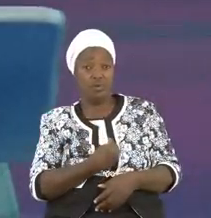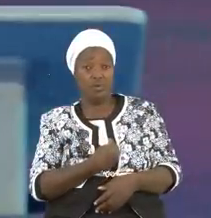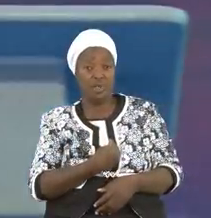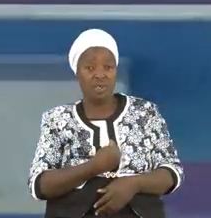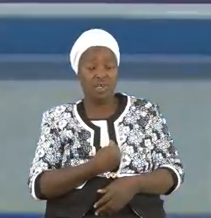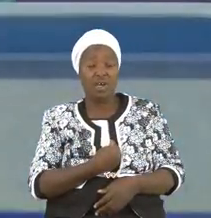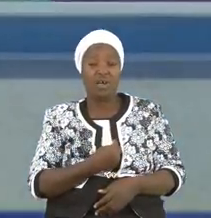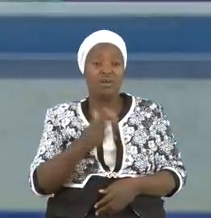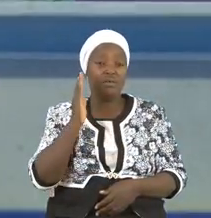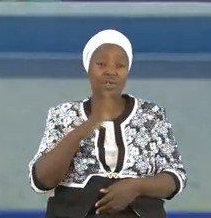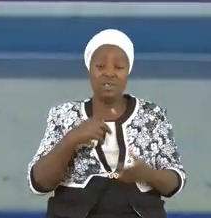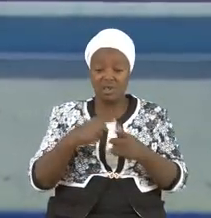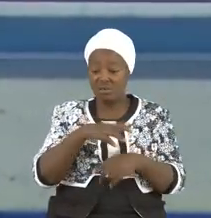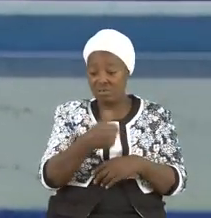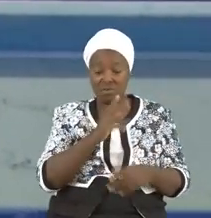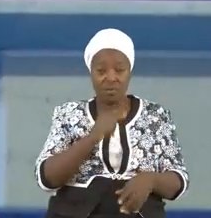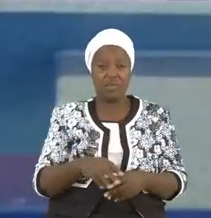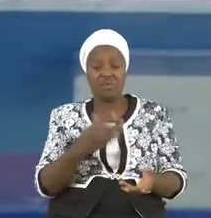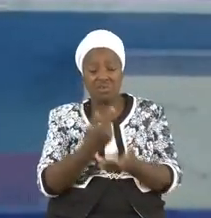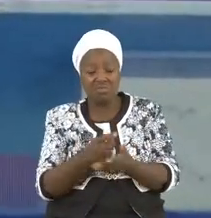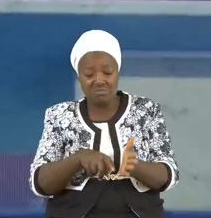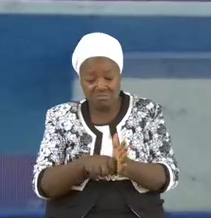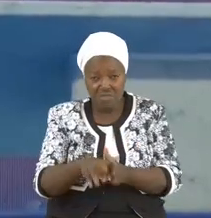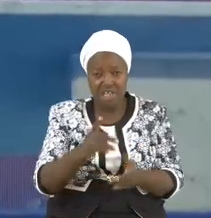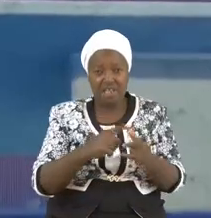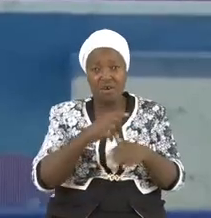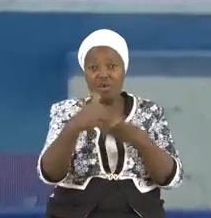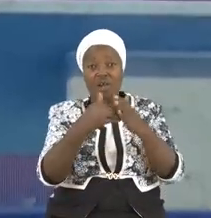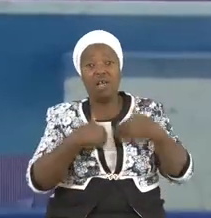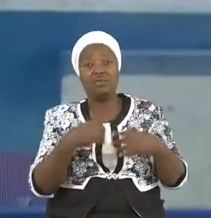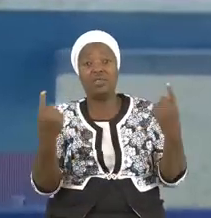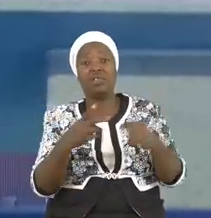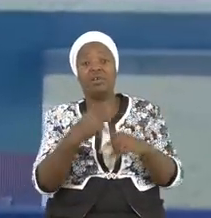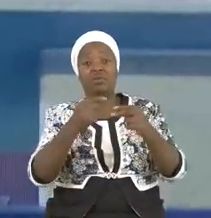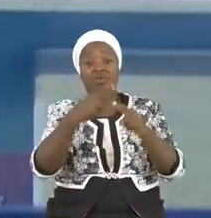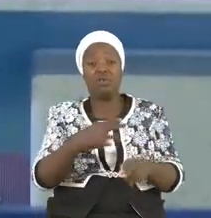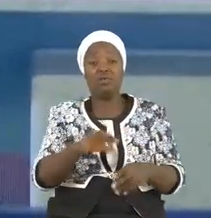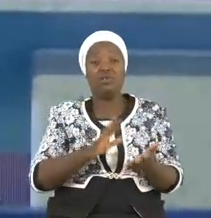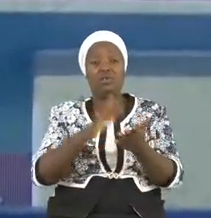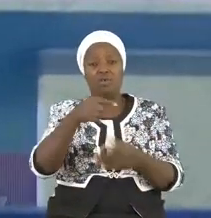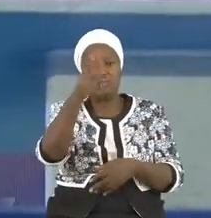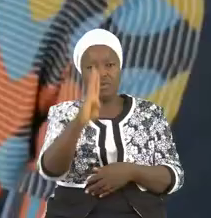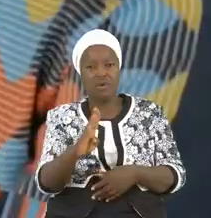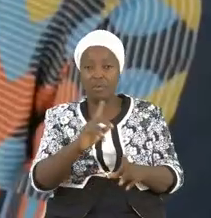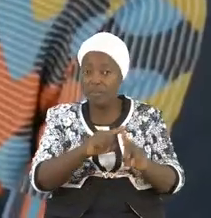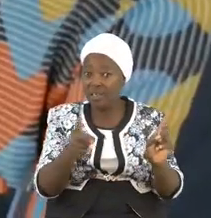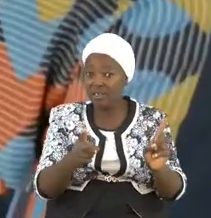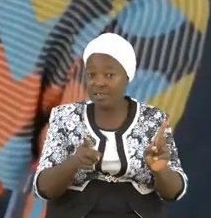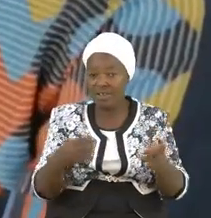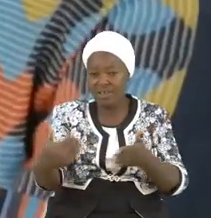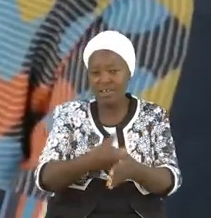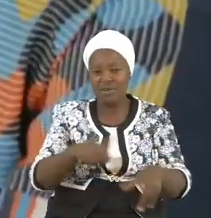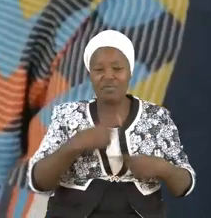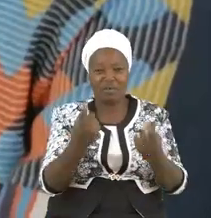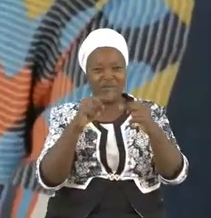All have sinned and come short of the glory of God. But new life will come to you. Amen.